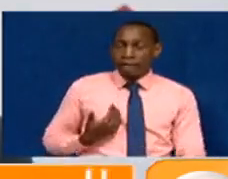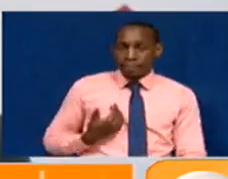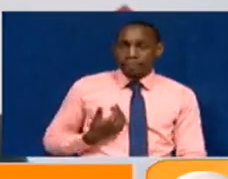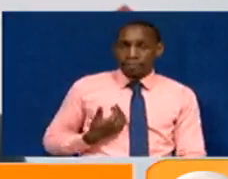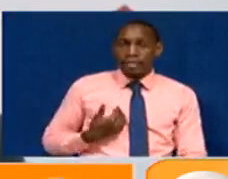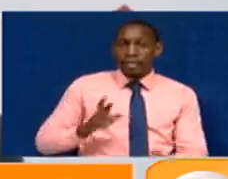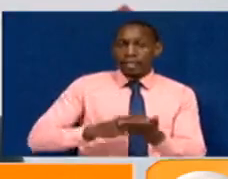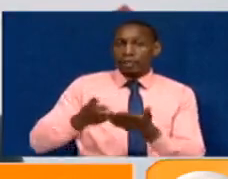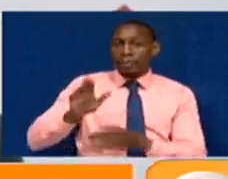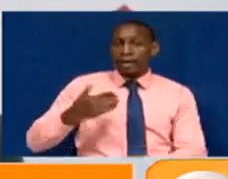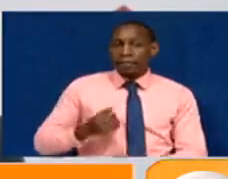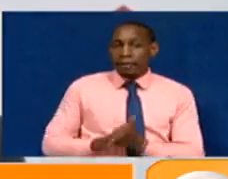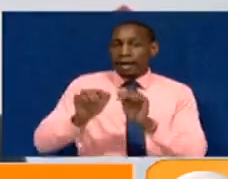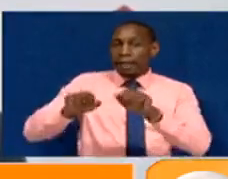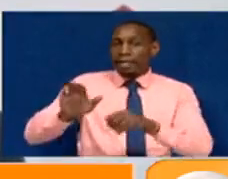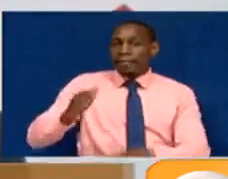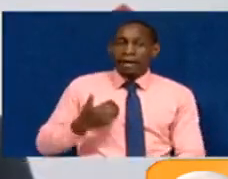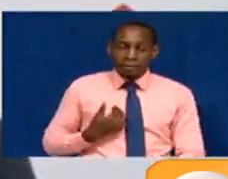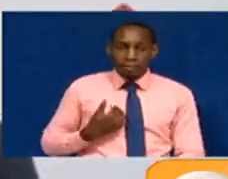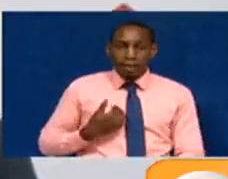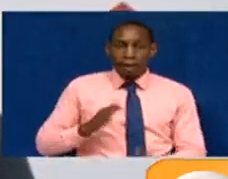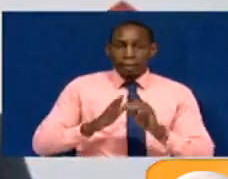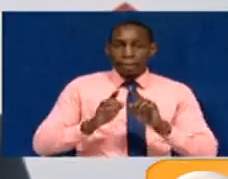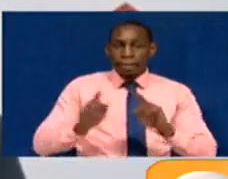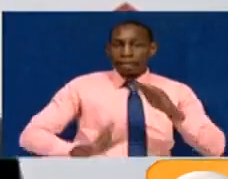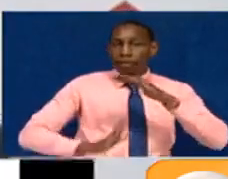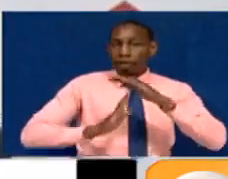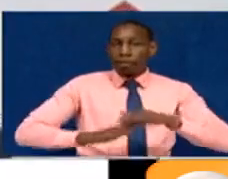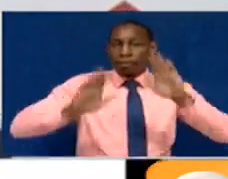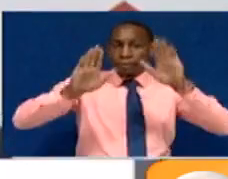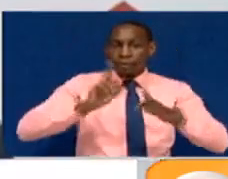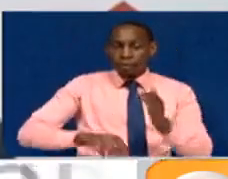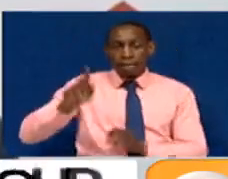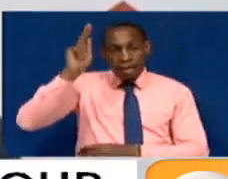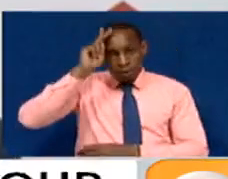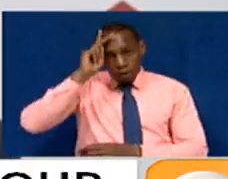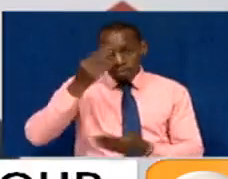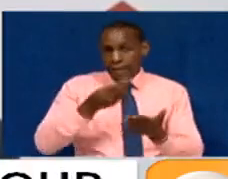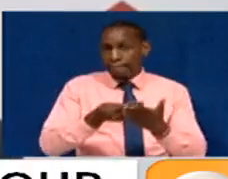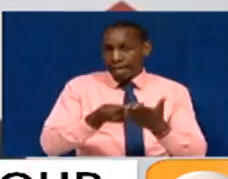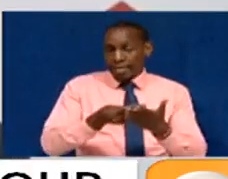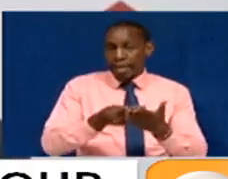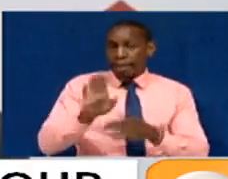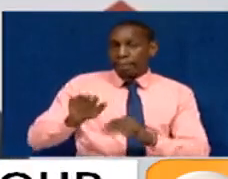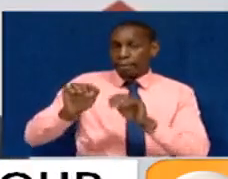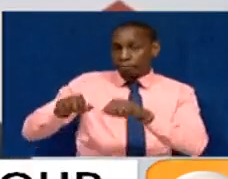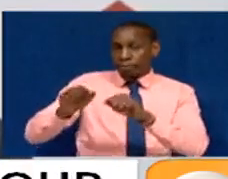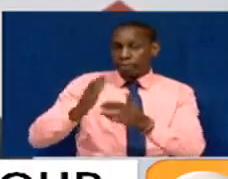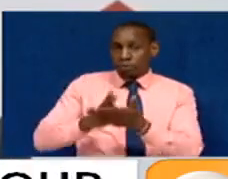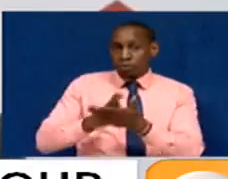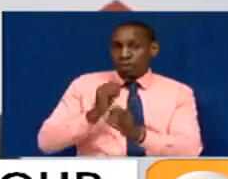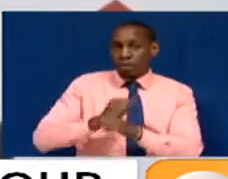have the resources and the capabilities, but more importantly, the knowledge of finance. So they can play a